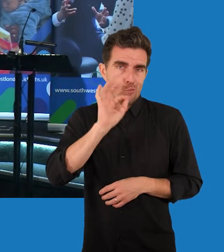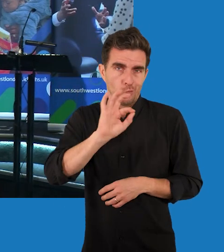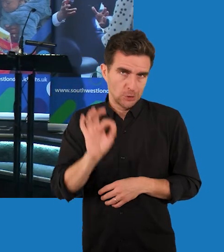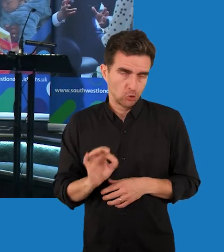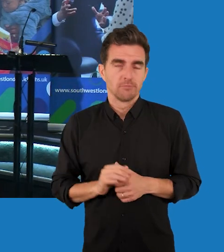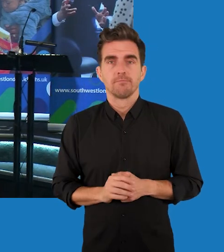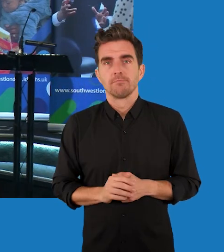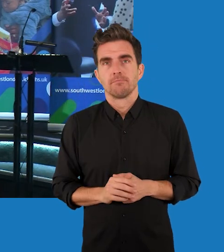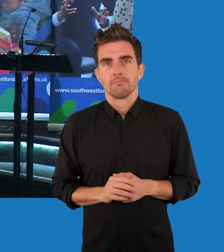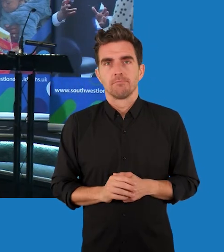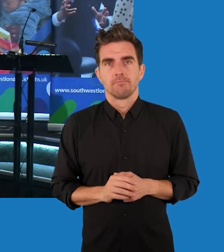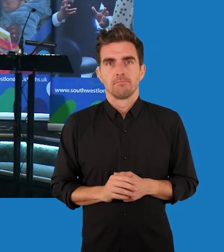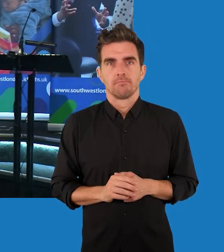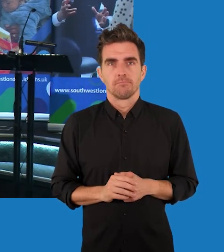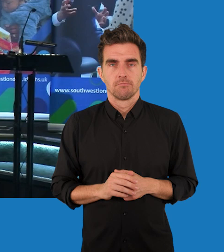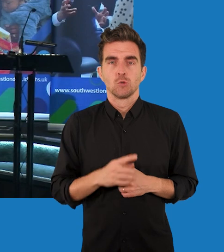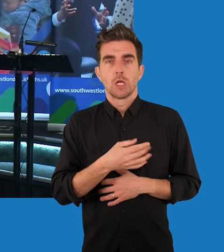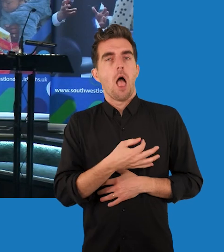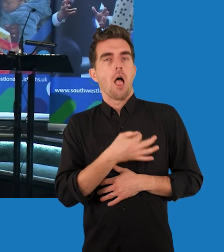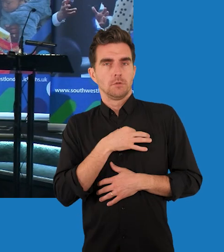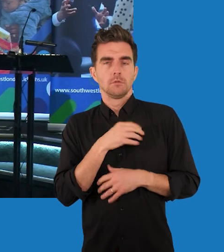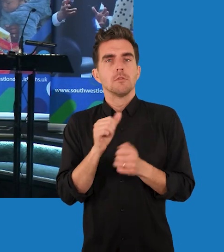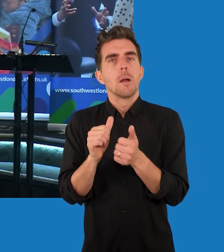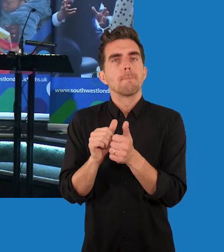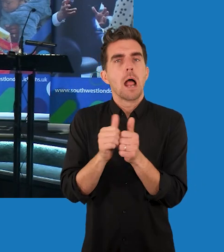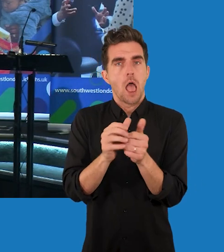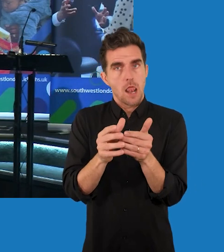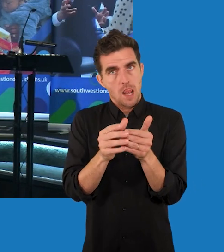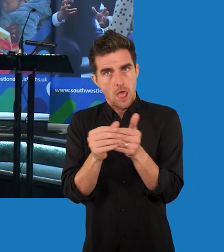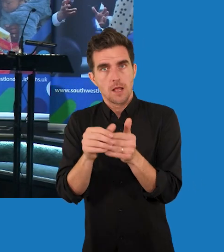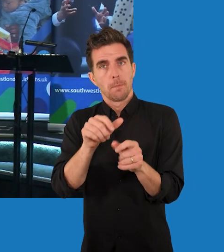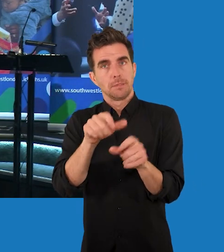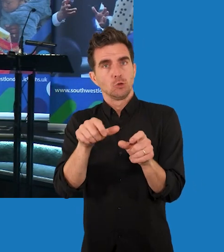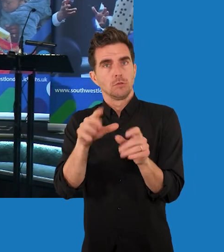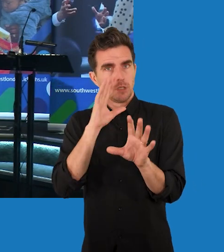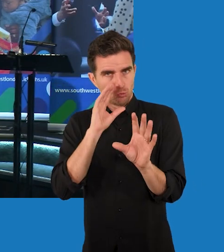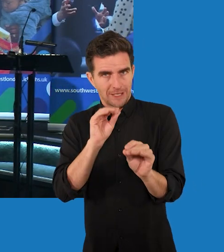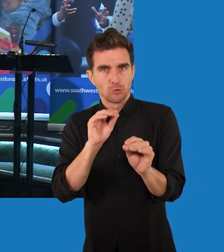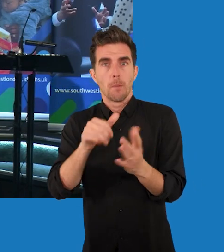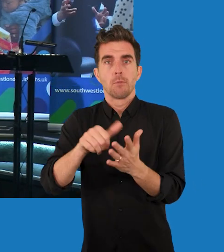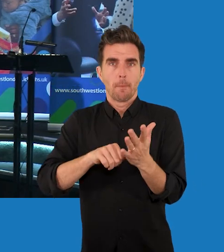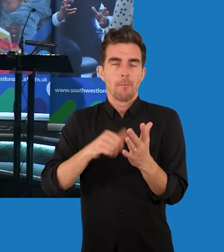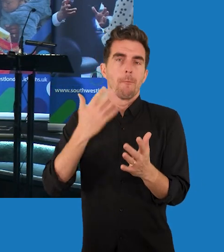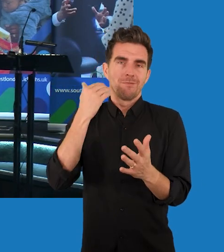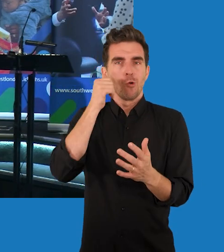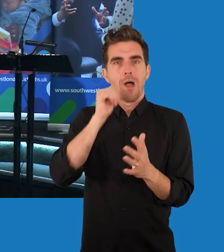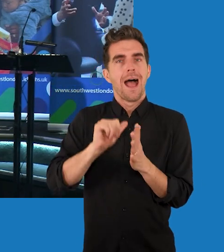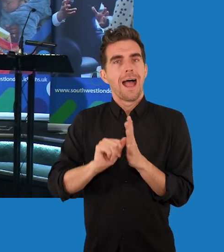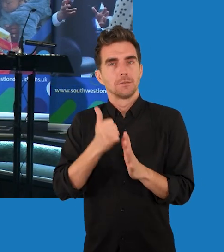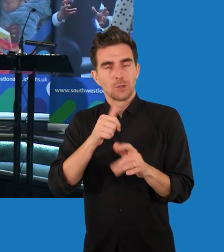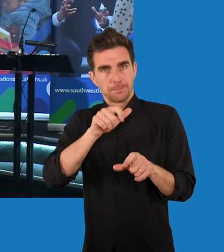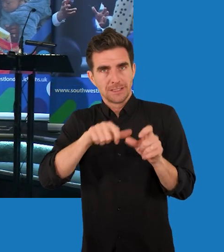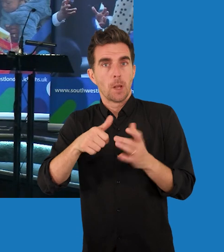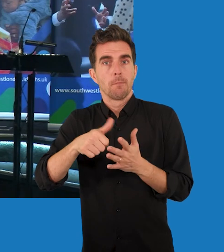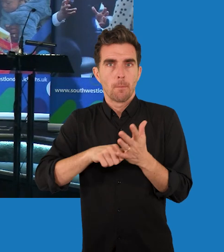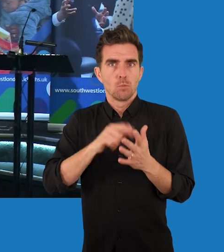will summarise her question. She's asked about the peer-led patient education programme, which was formerly known as the Expert